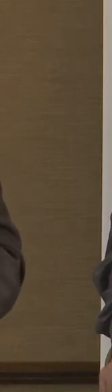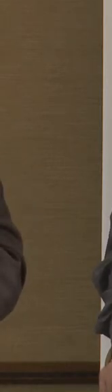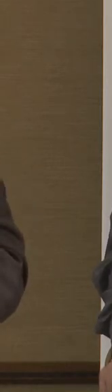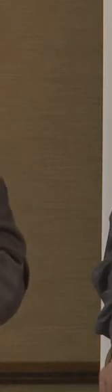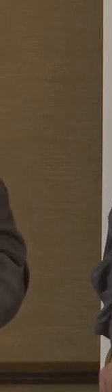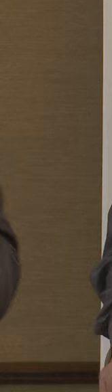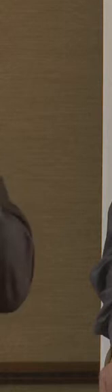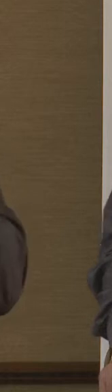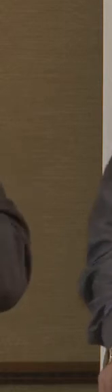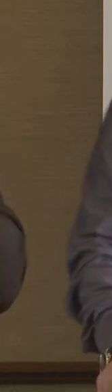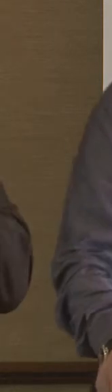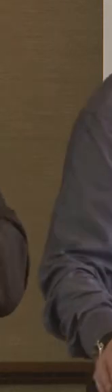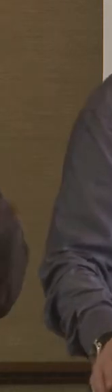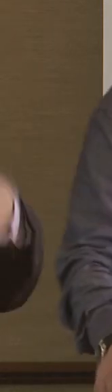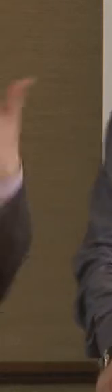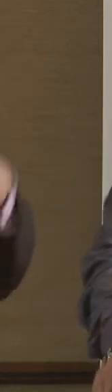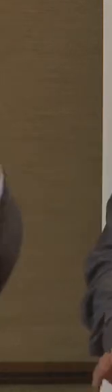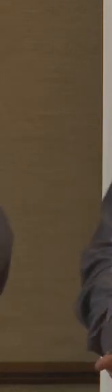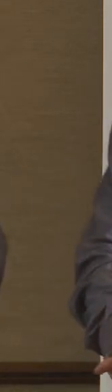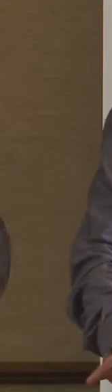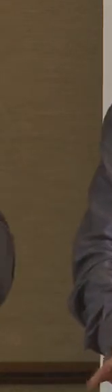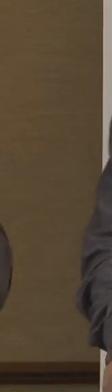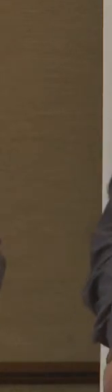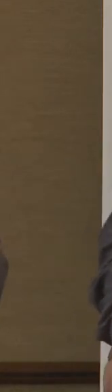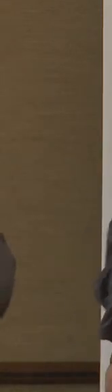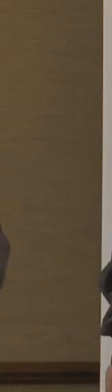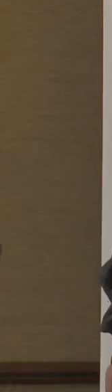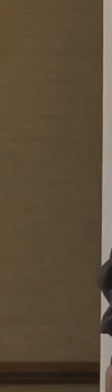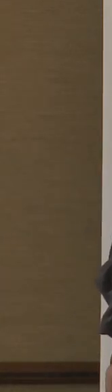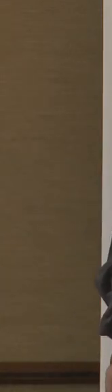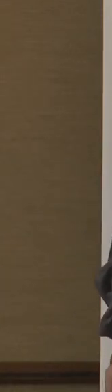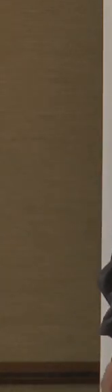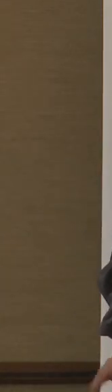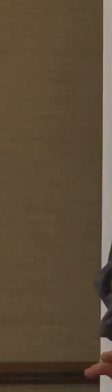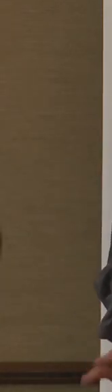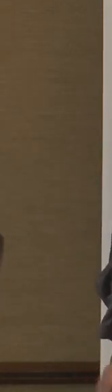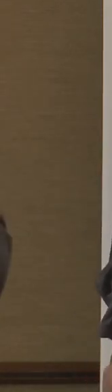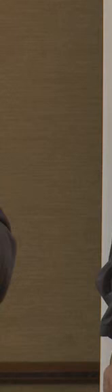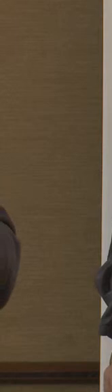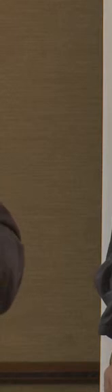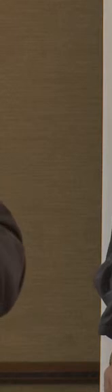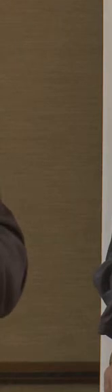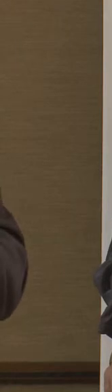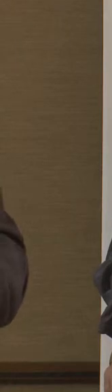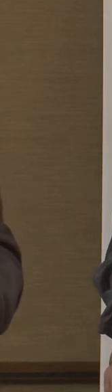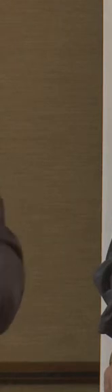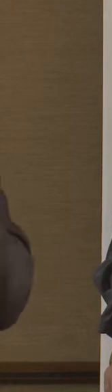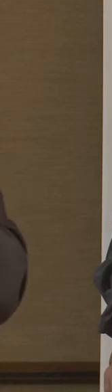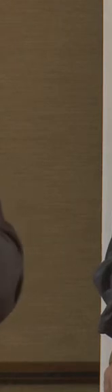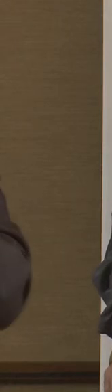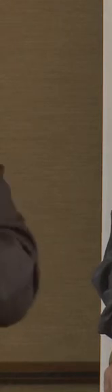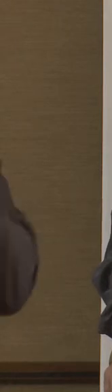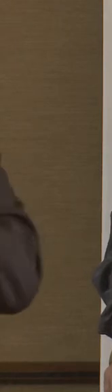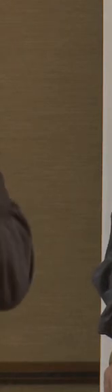by being particularly important in today's sessions. I think the lessons we can learn from the UK